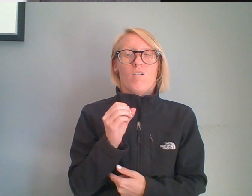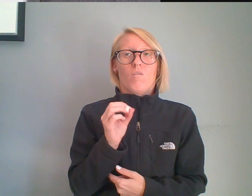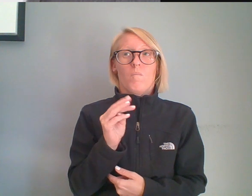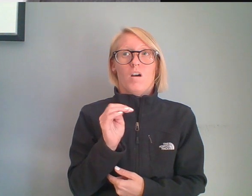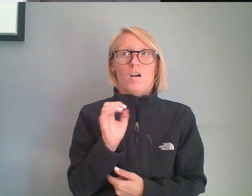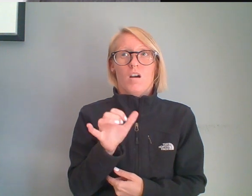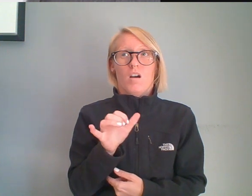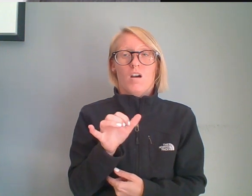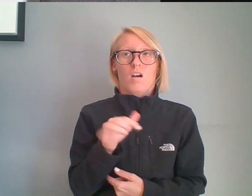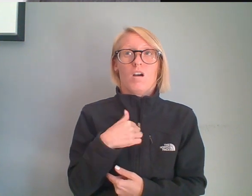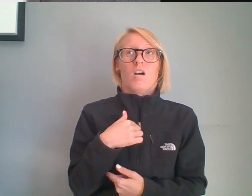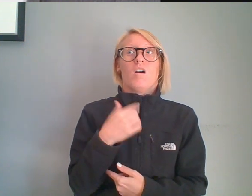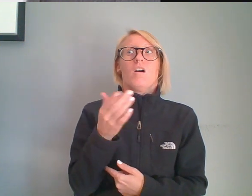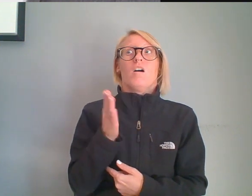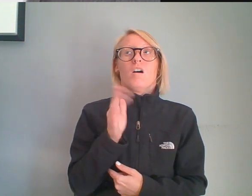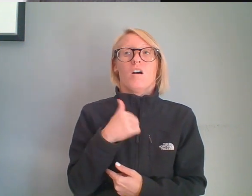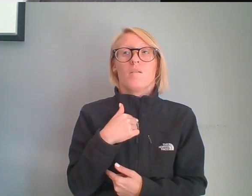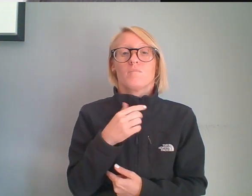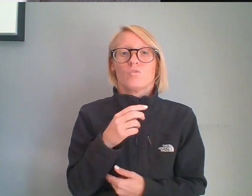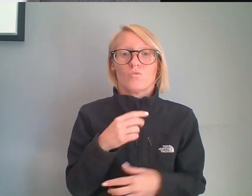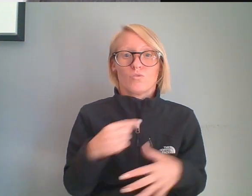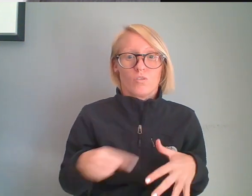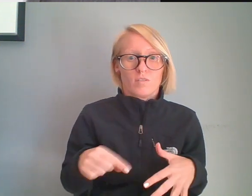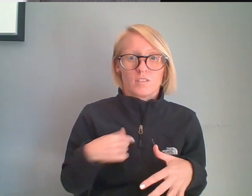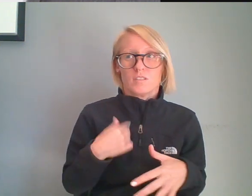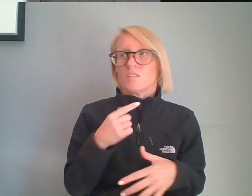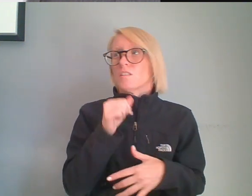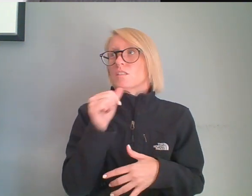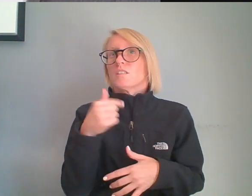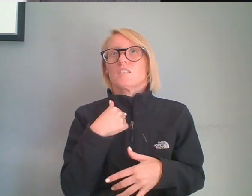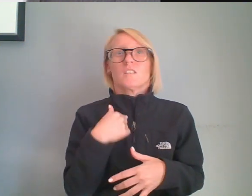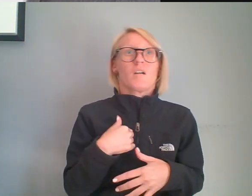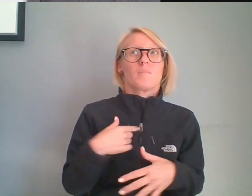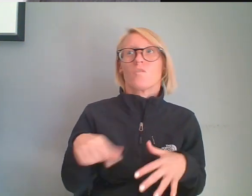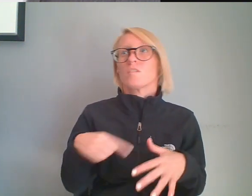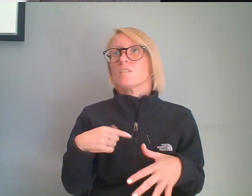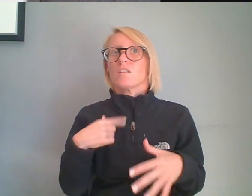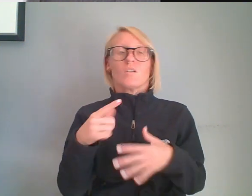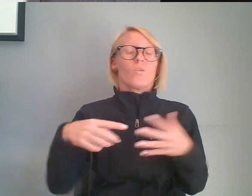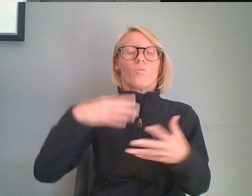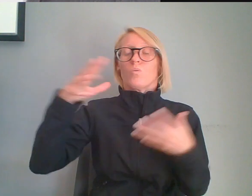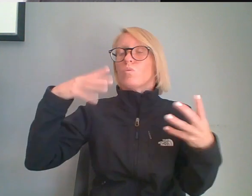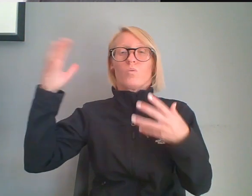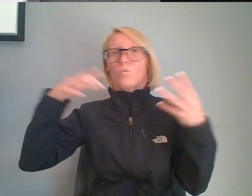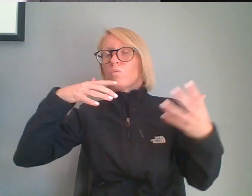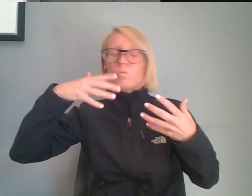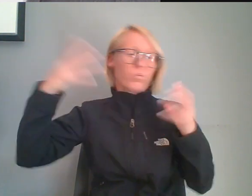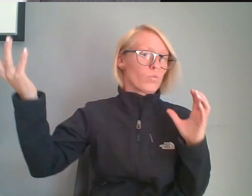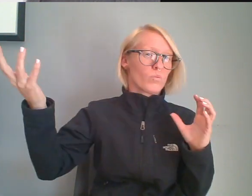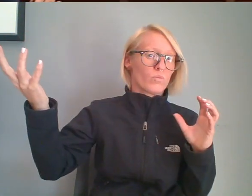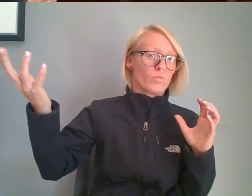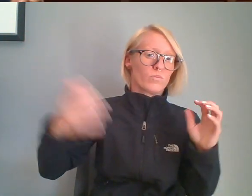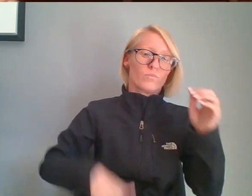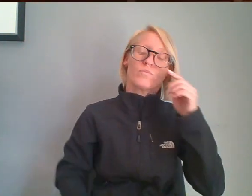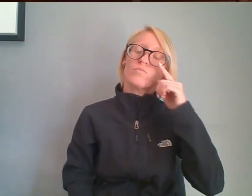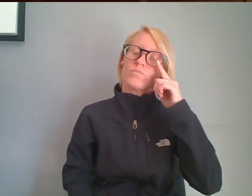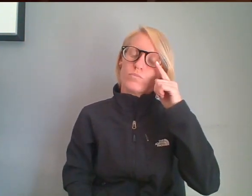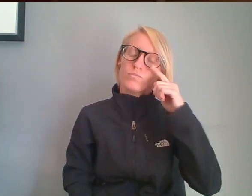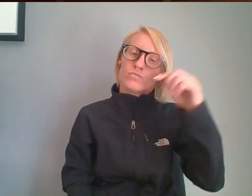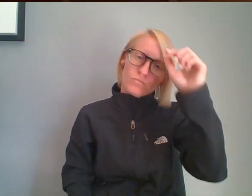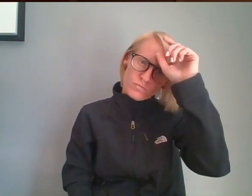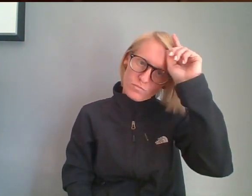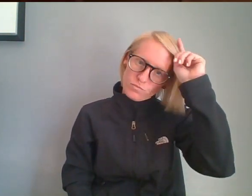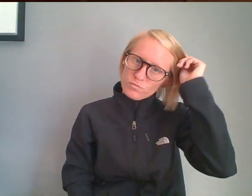nervous. Uh-oh, they're gonna tell I'm nervous. This is not gonna go well. And we start spiraling out of control. So research